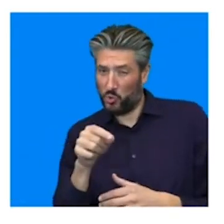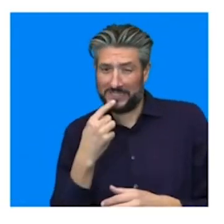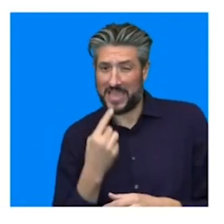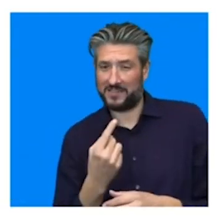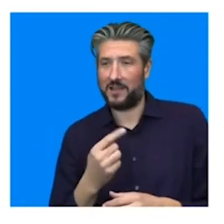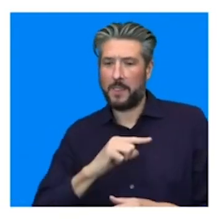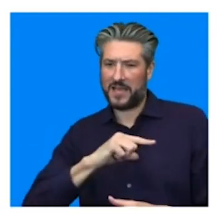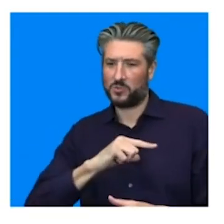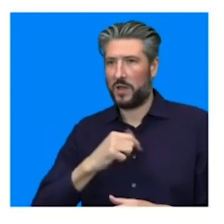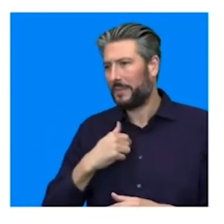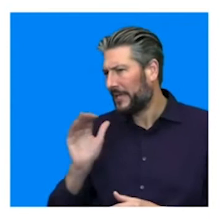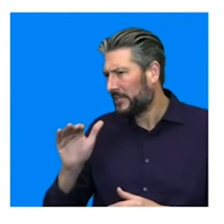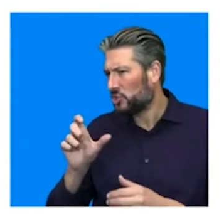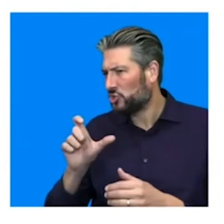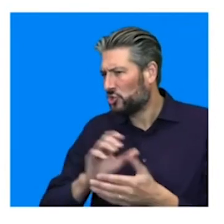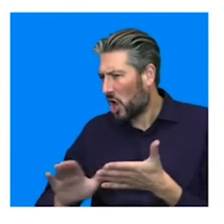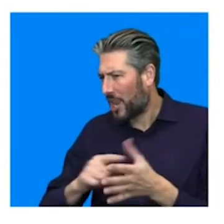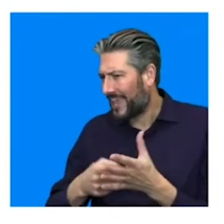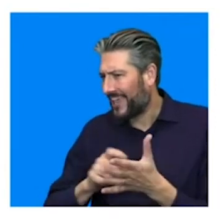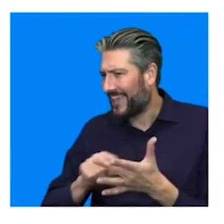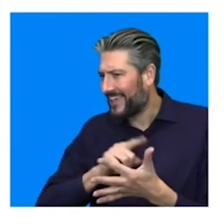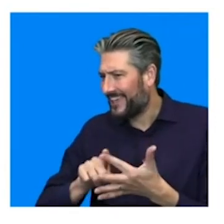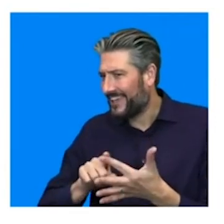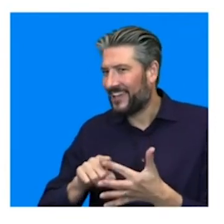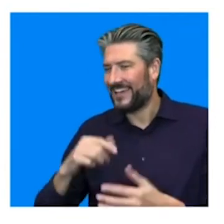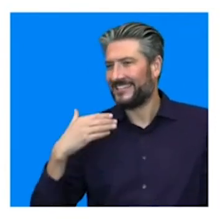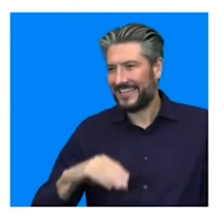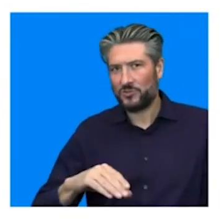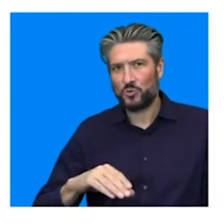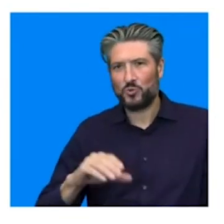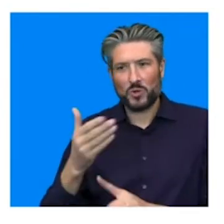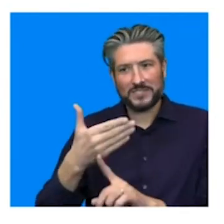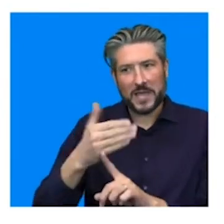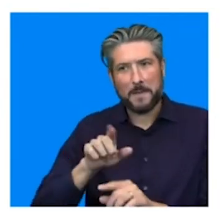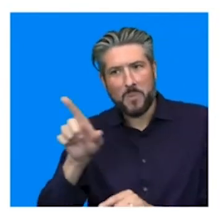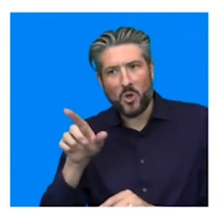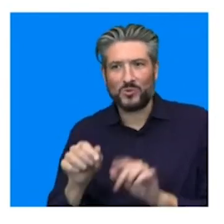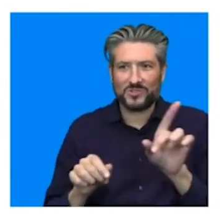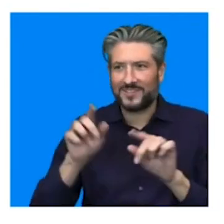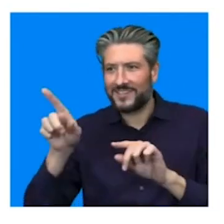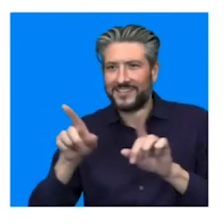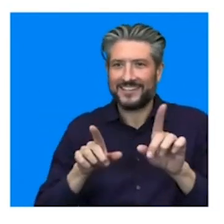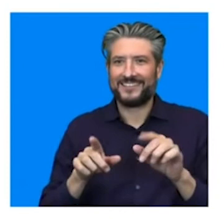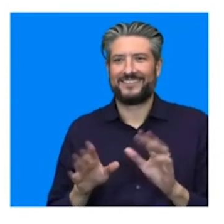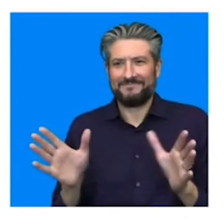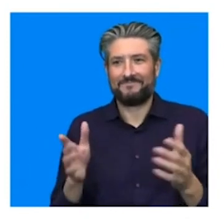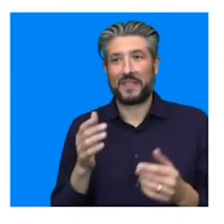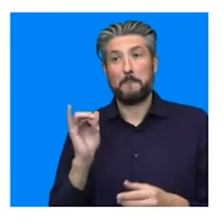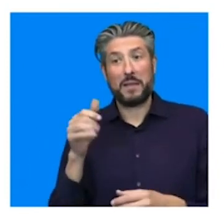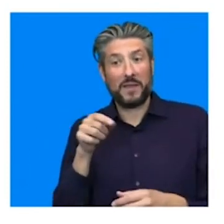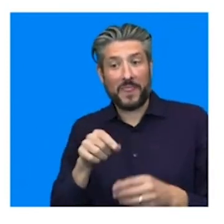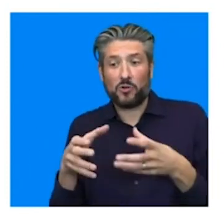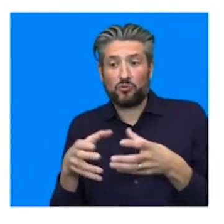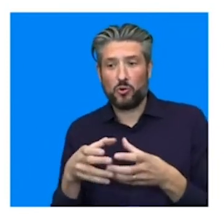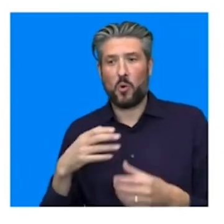hang on a minute, this is signposting, not recreating, really. And equally, it might well be that group wants an outlet for some